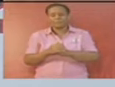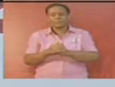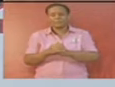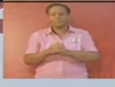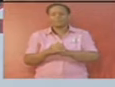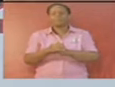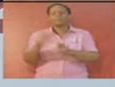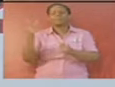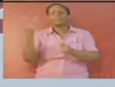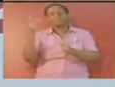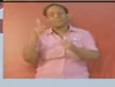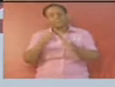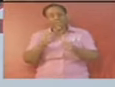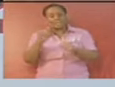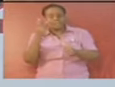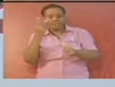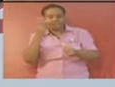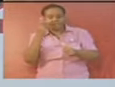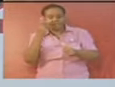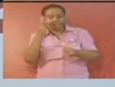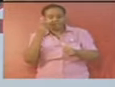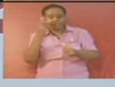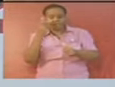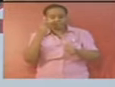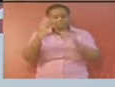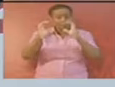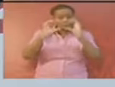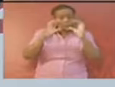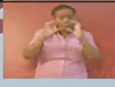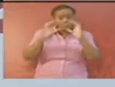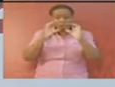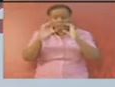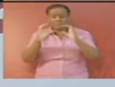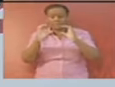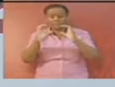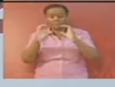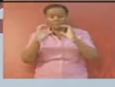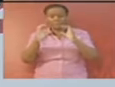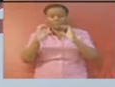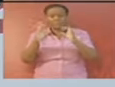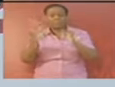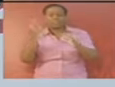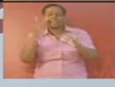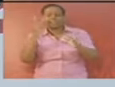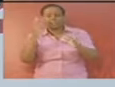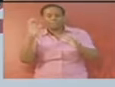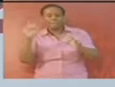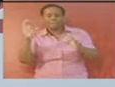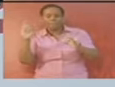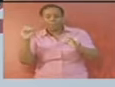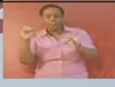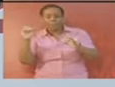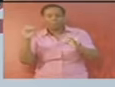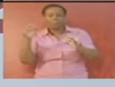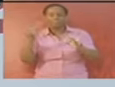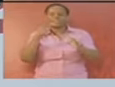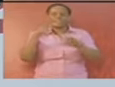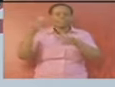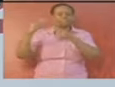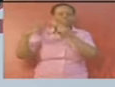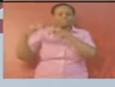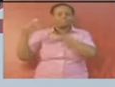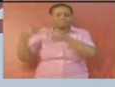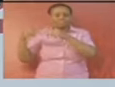a brief history of vaccines. So we are priming the population to understand